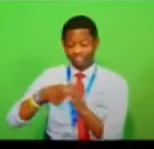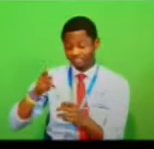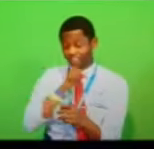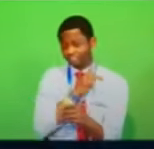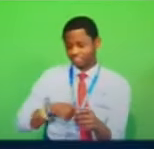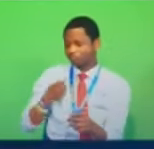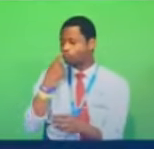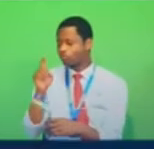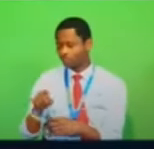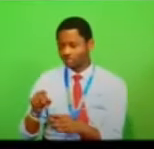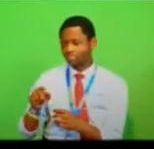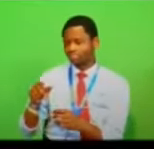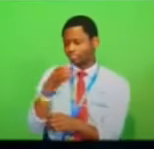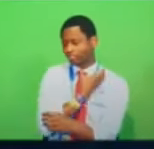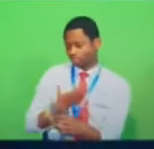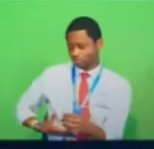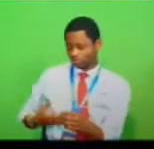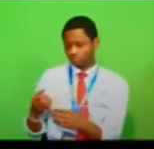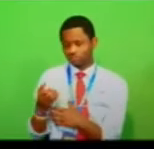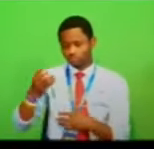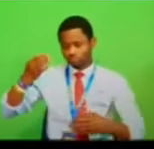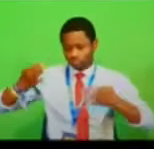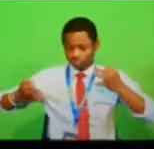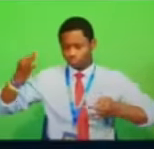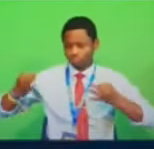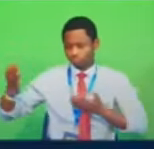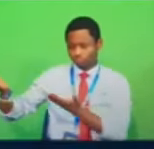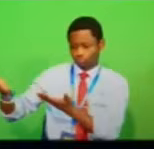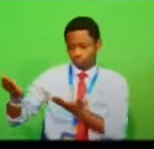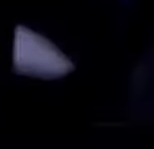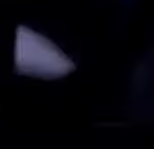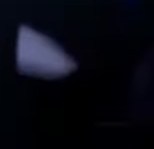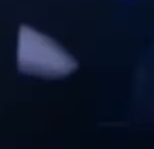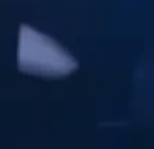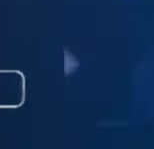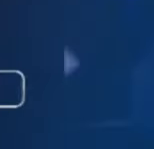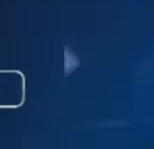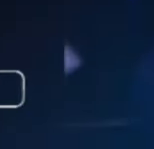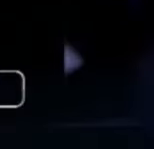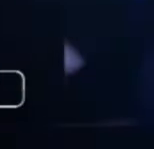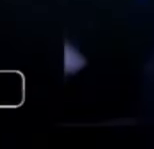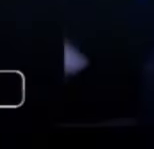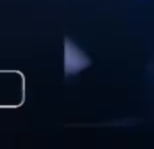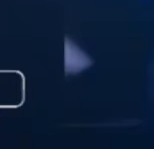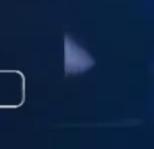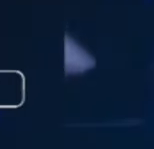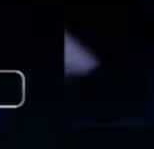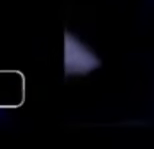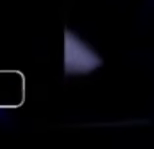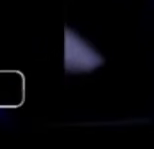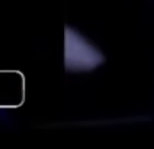Ashpenaz, chief of his court officials, to bring into the king's service some of the Israelites from the royal